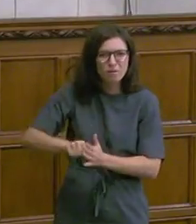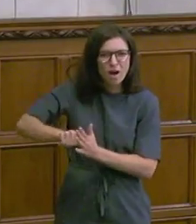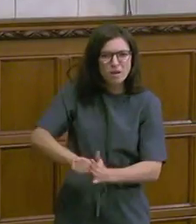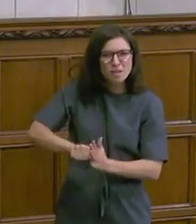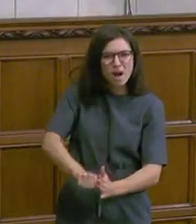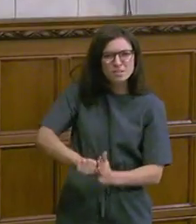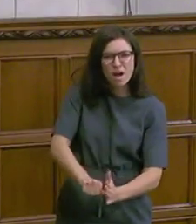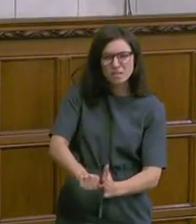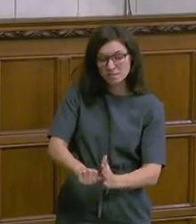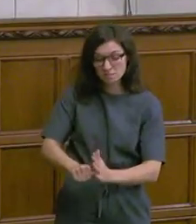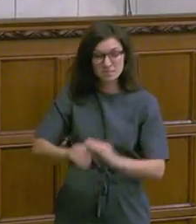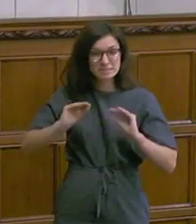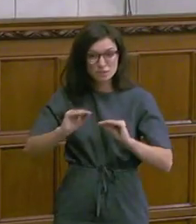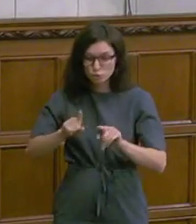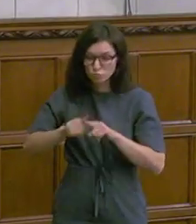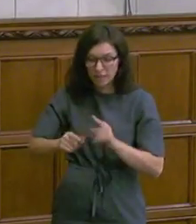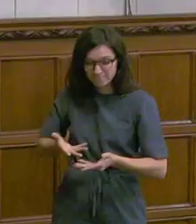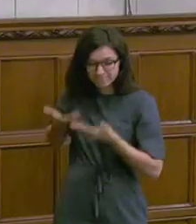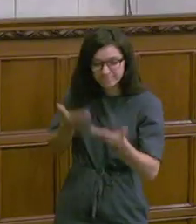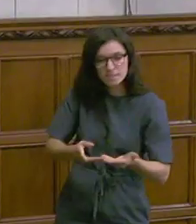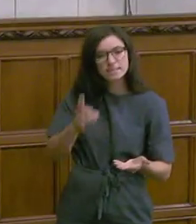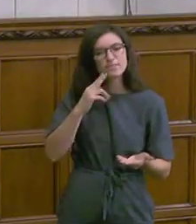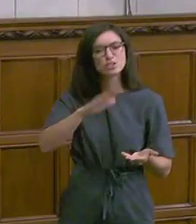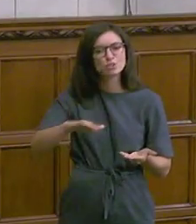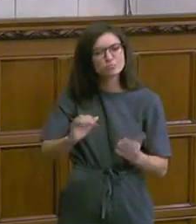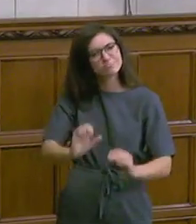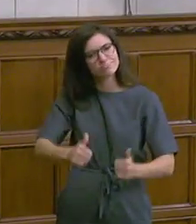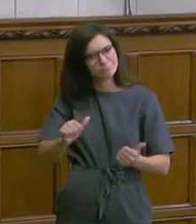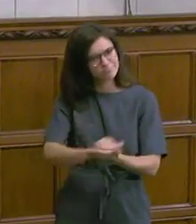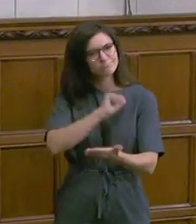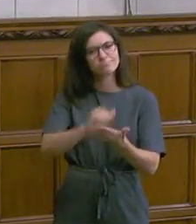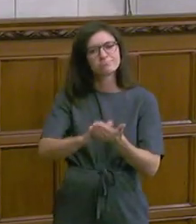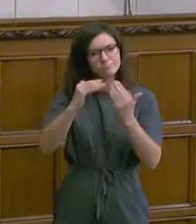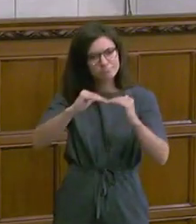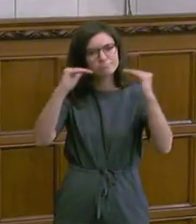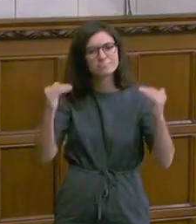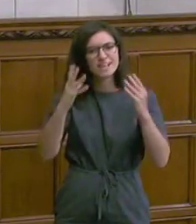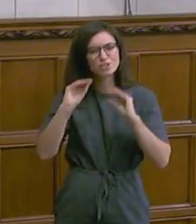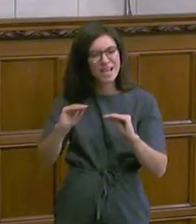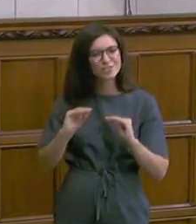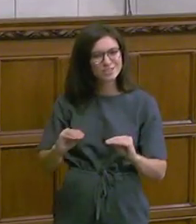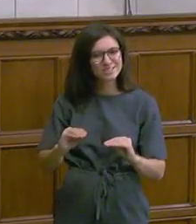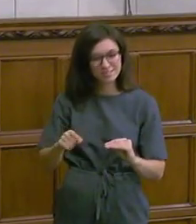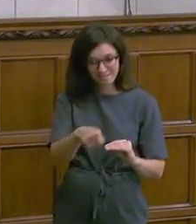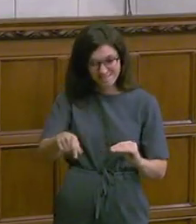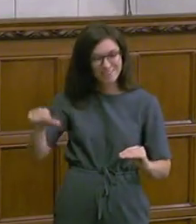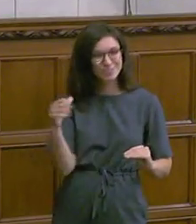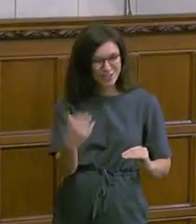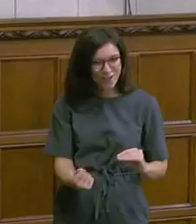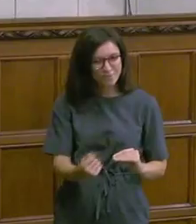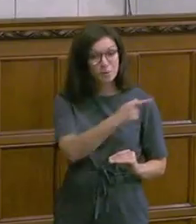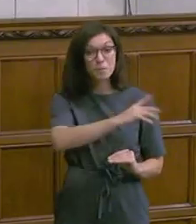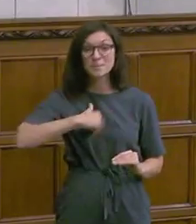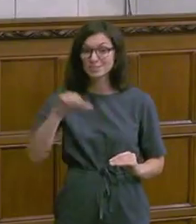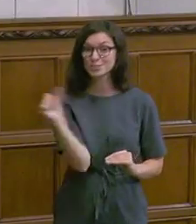children the very best education, an education they deserve. The Minister should really be doing the same, and I look forward to him letting